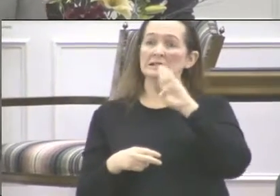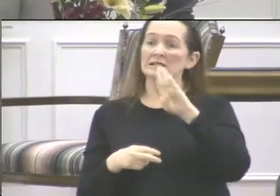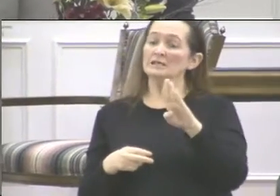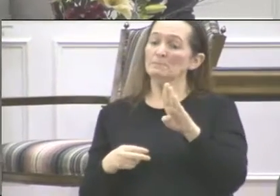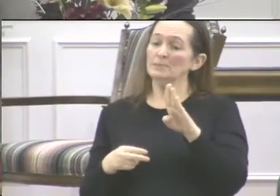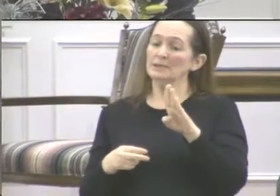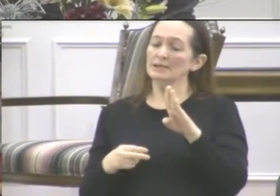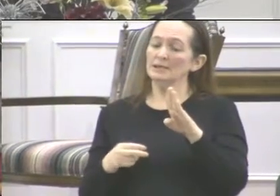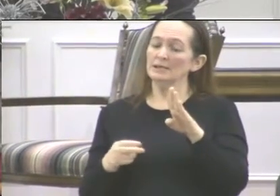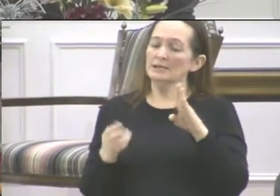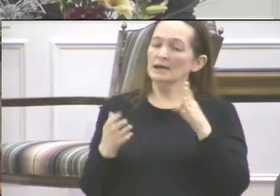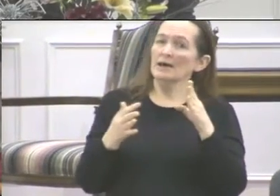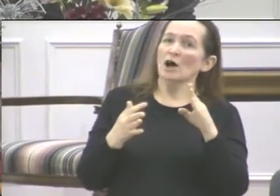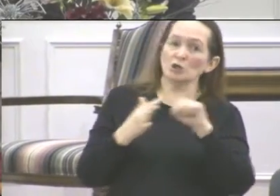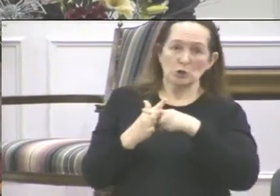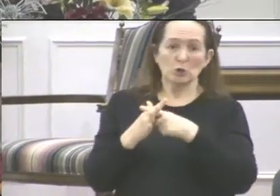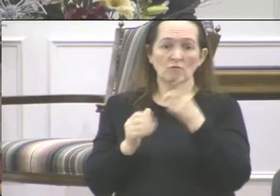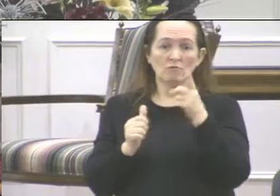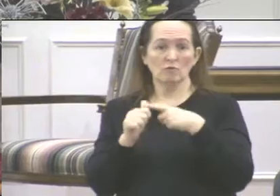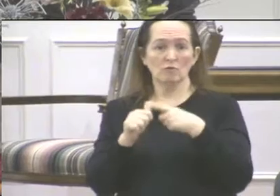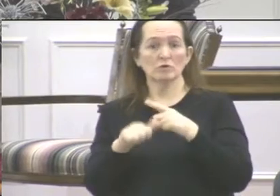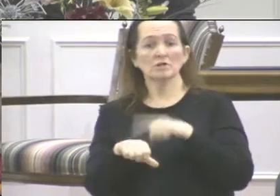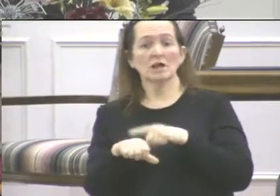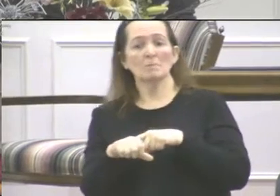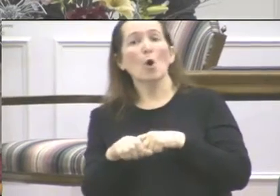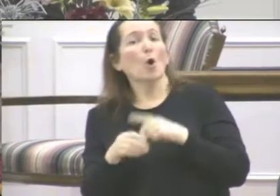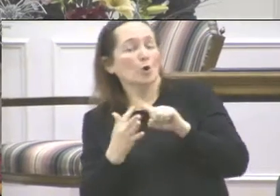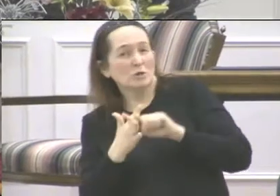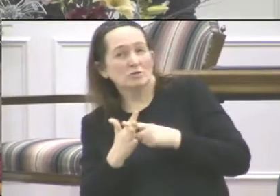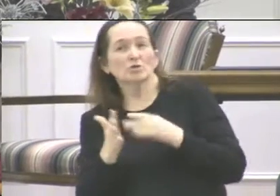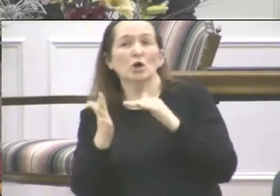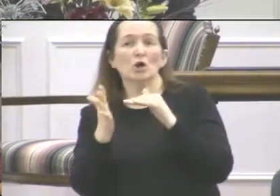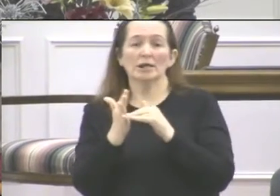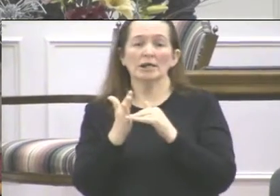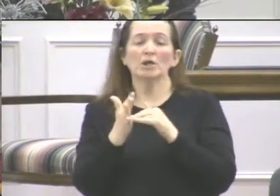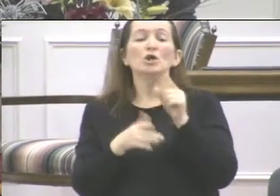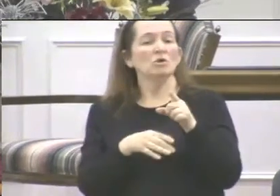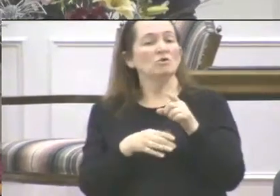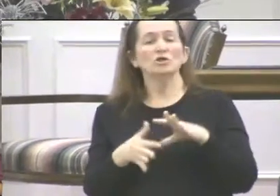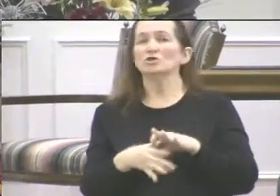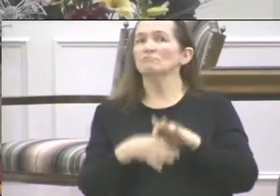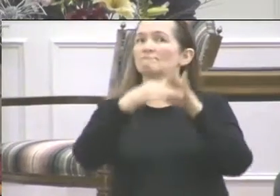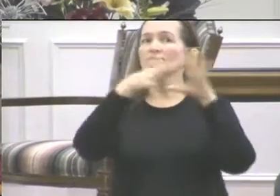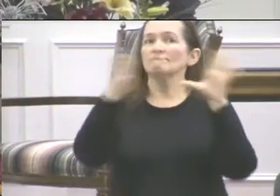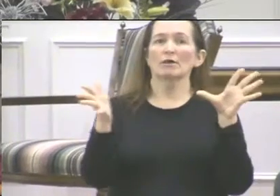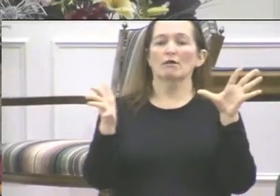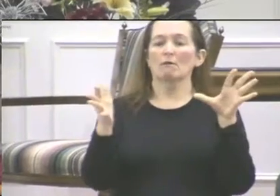first time? Does it need to be re-engaged? You need to let go and let God.